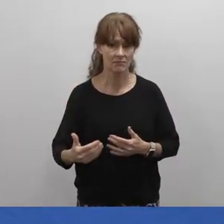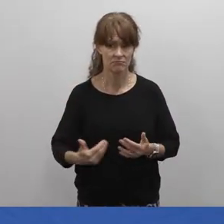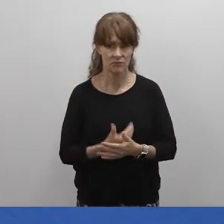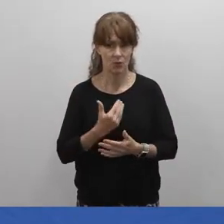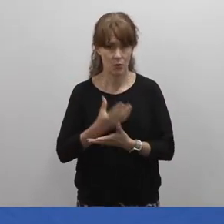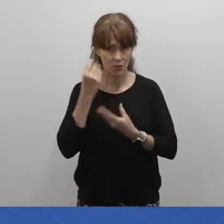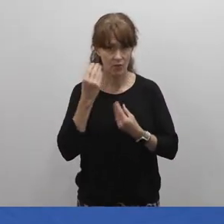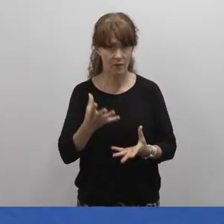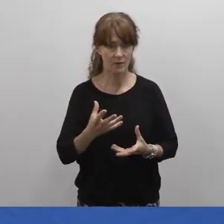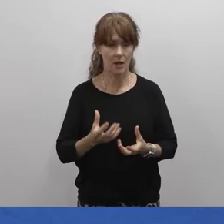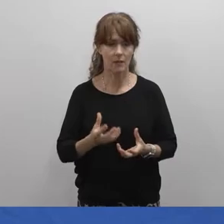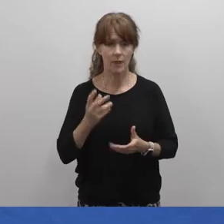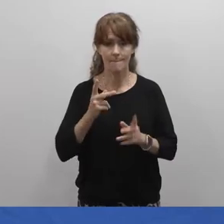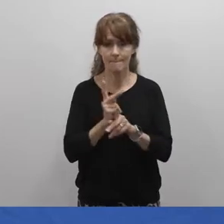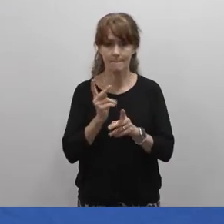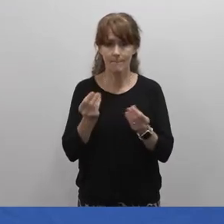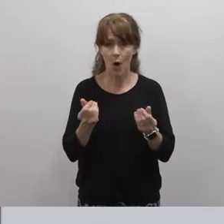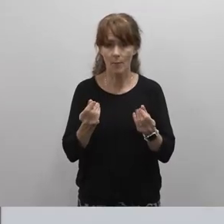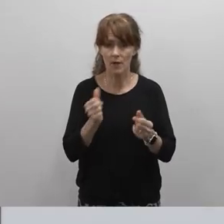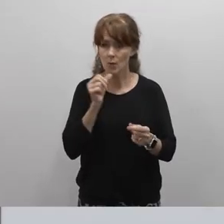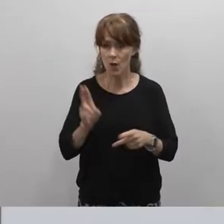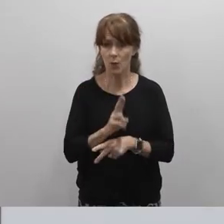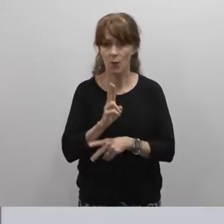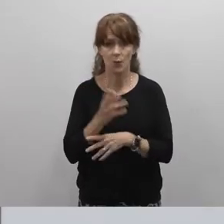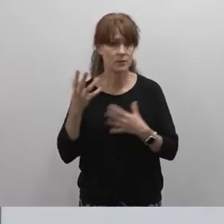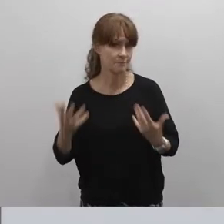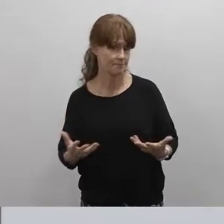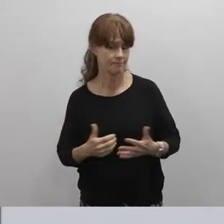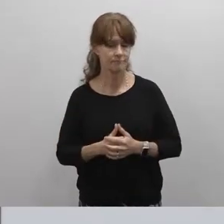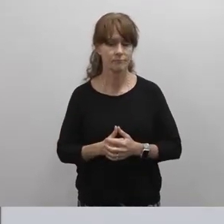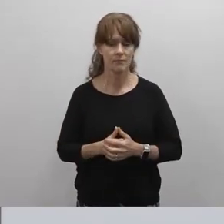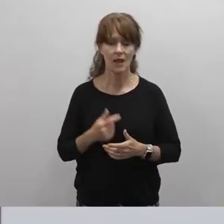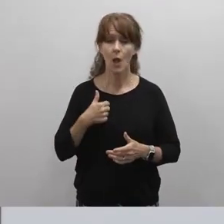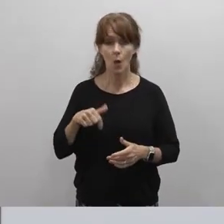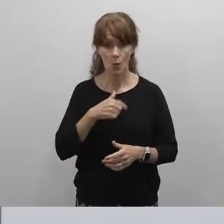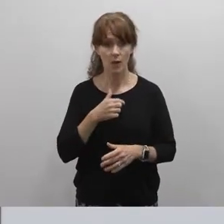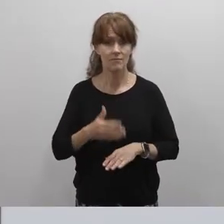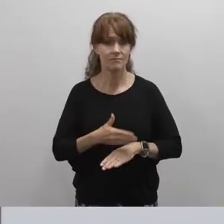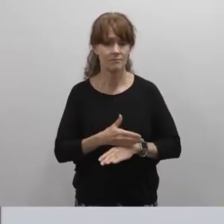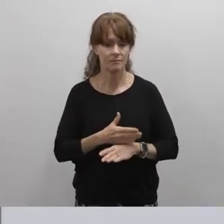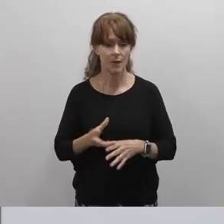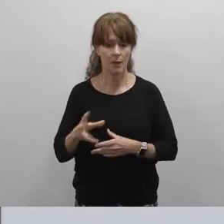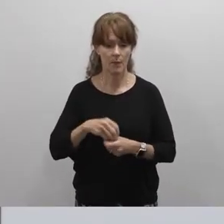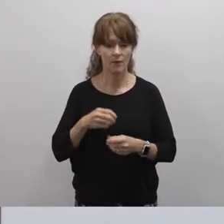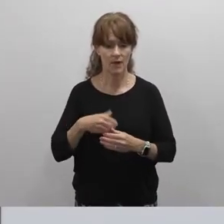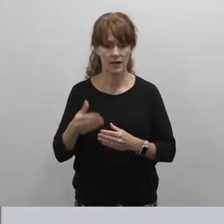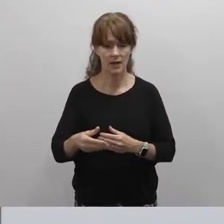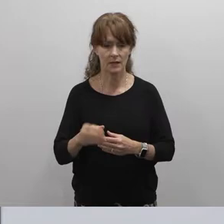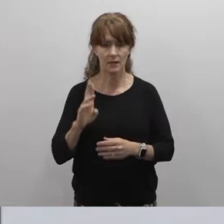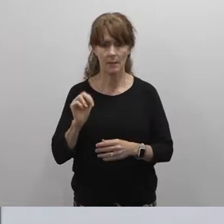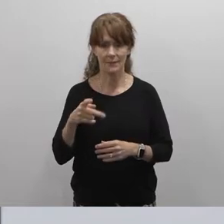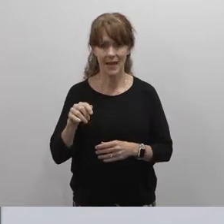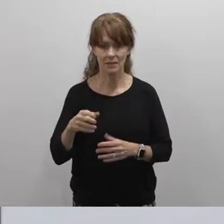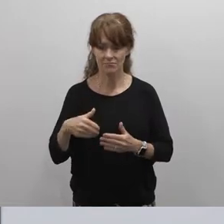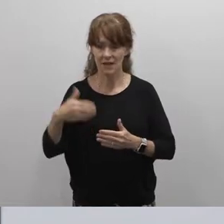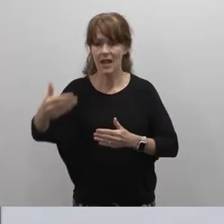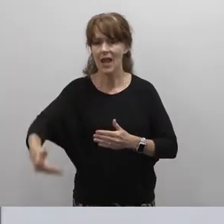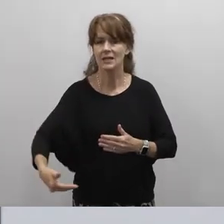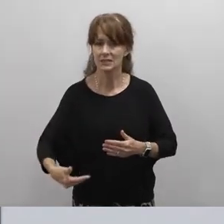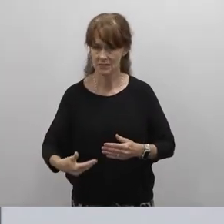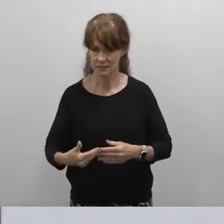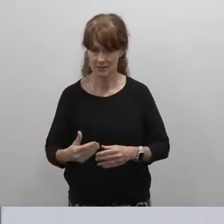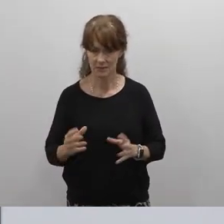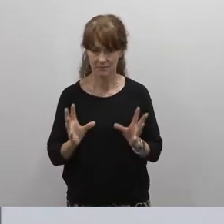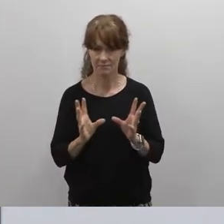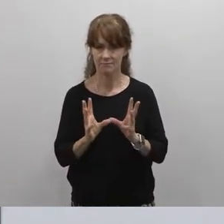where we're at with our surplus properties. Right on. And we've made some headway there. So I'll make sure as part of our next facility update, perhaps we include that update.